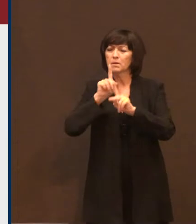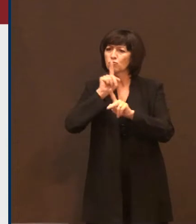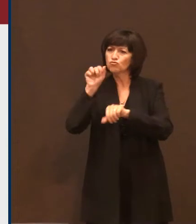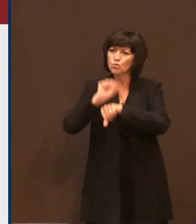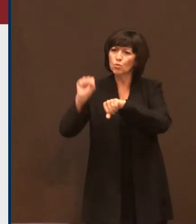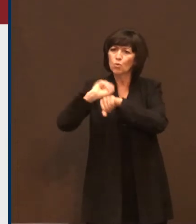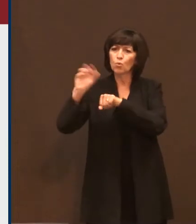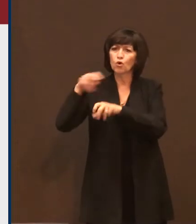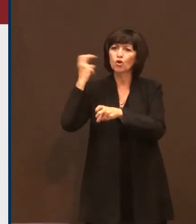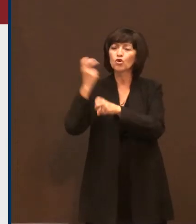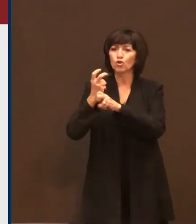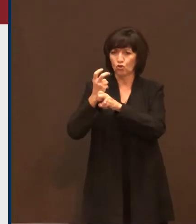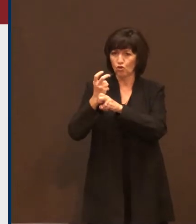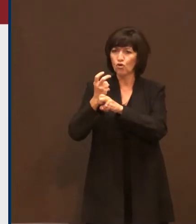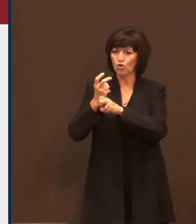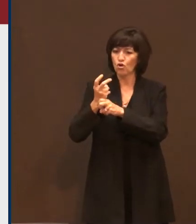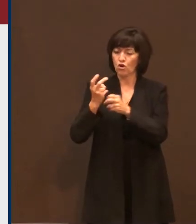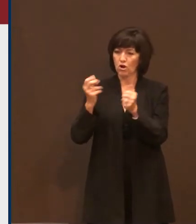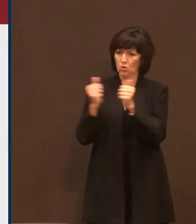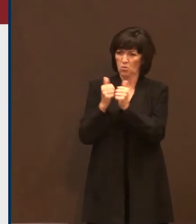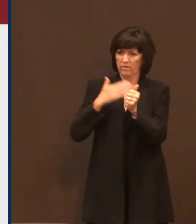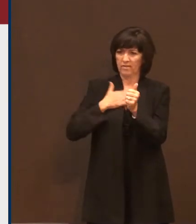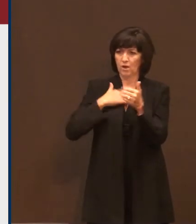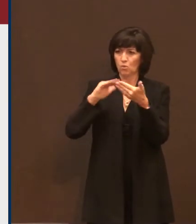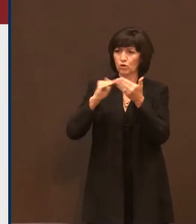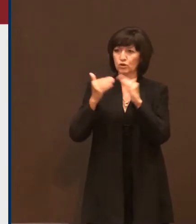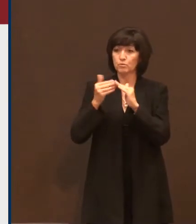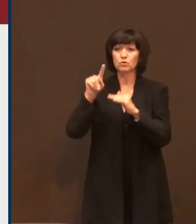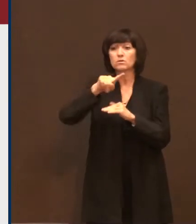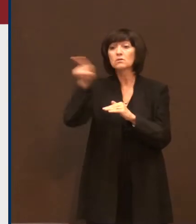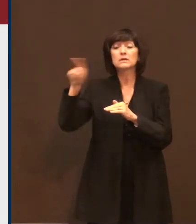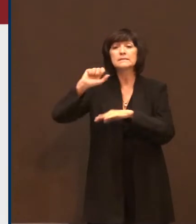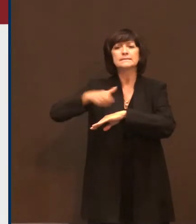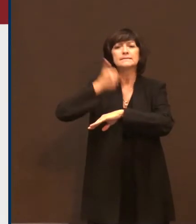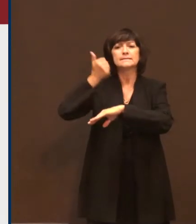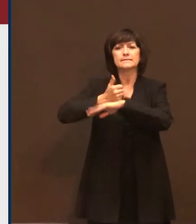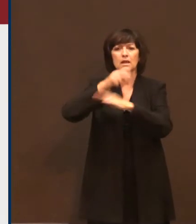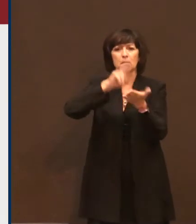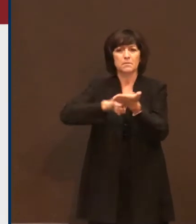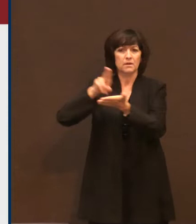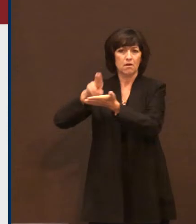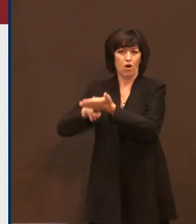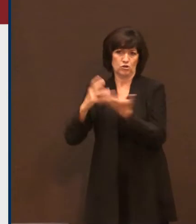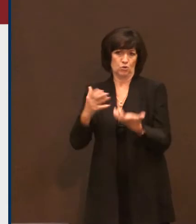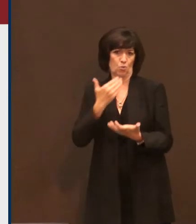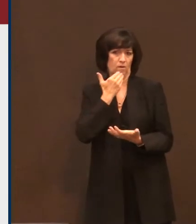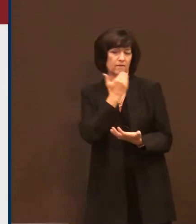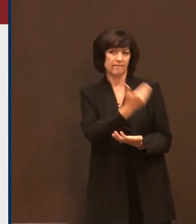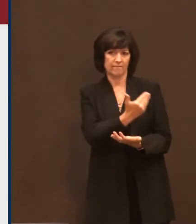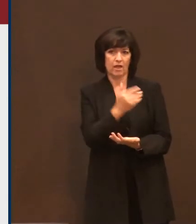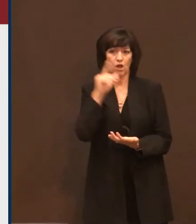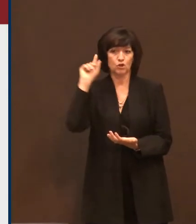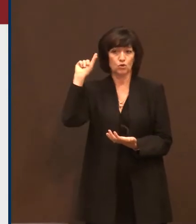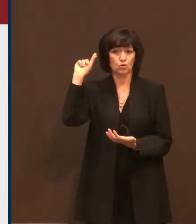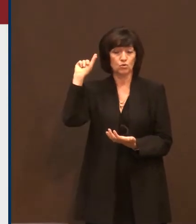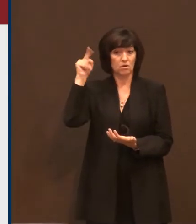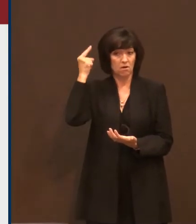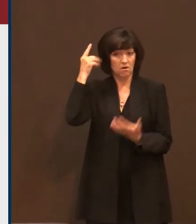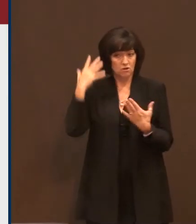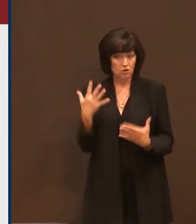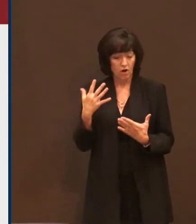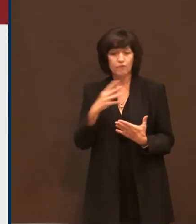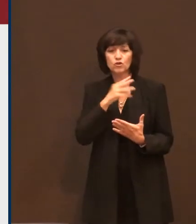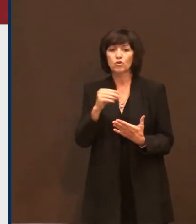communities to get these contracts in place. I also really want to thank the governor and the General Assembly and the Health Fund for